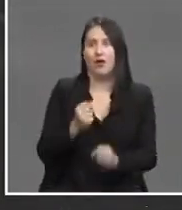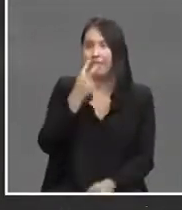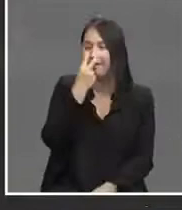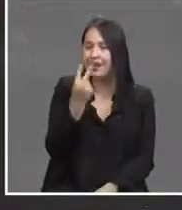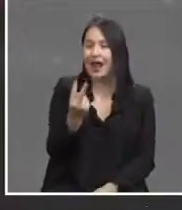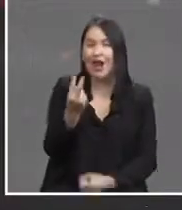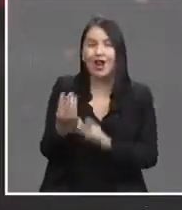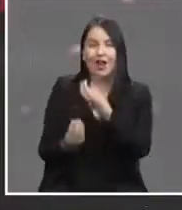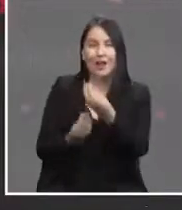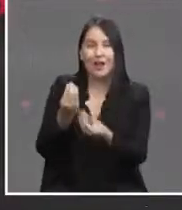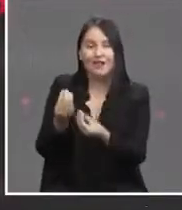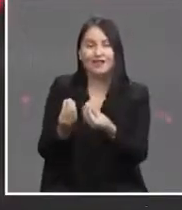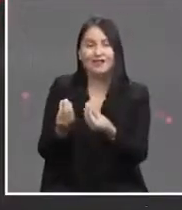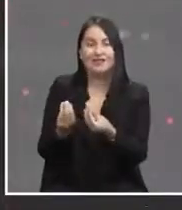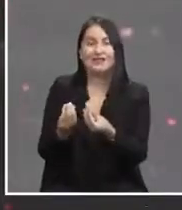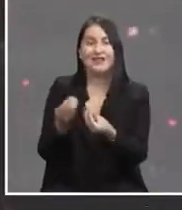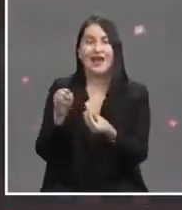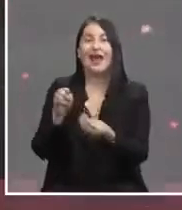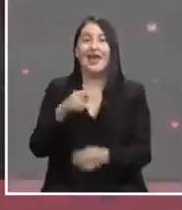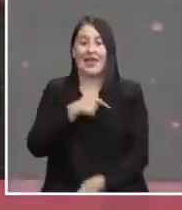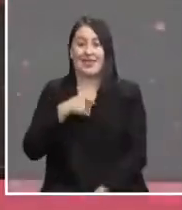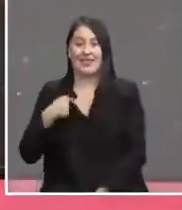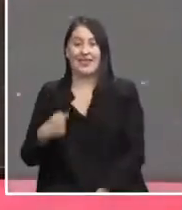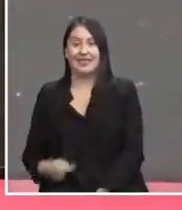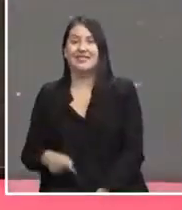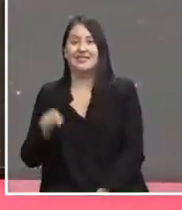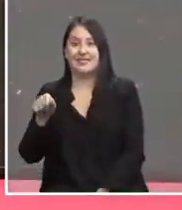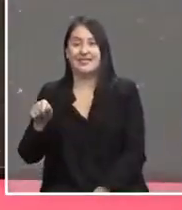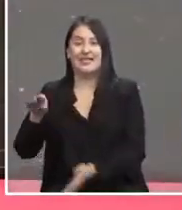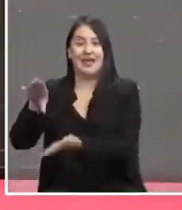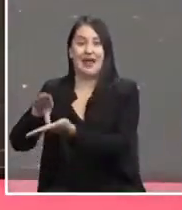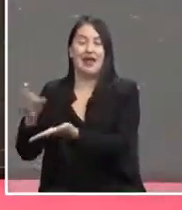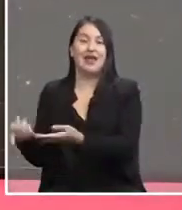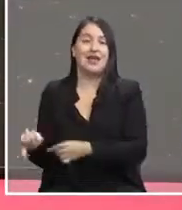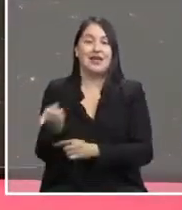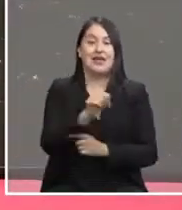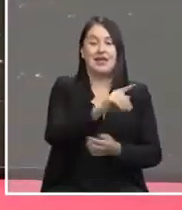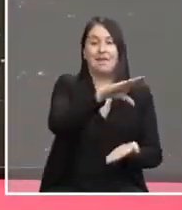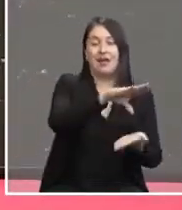and China, or Europe and Russia, etc., etc.